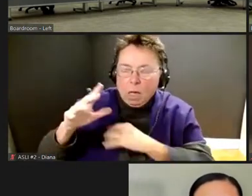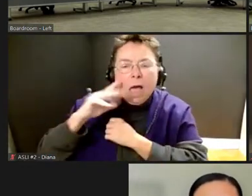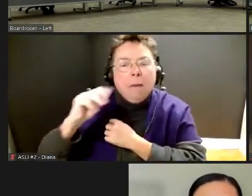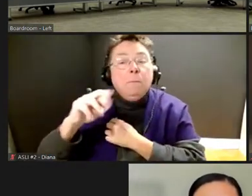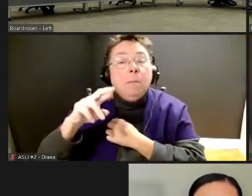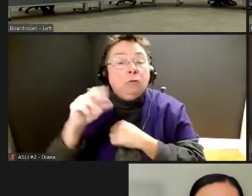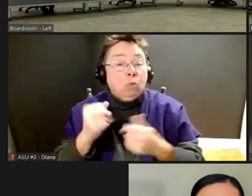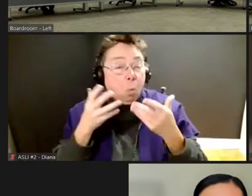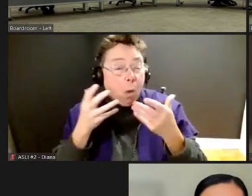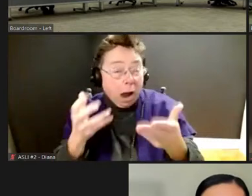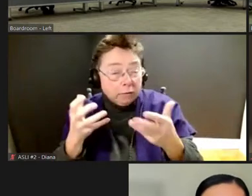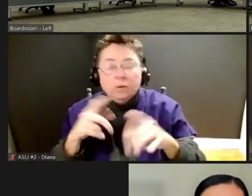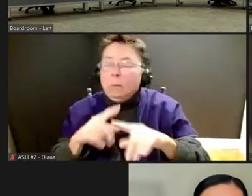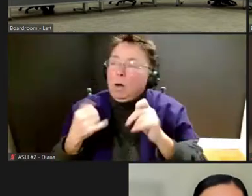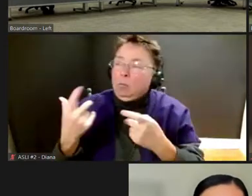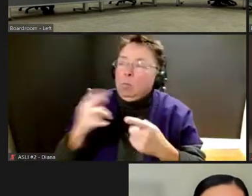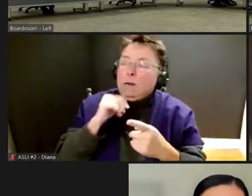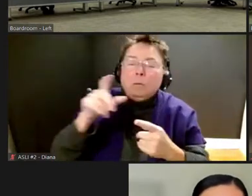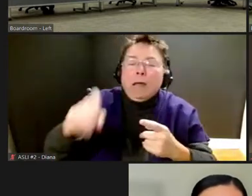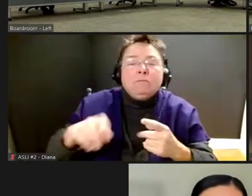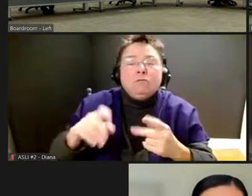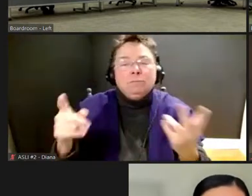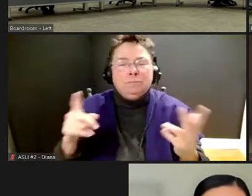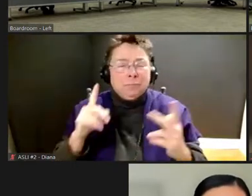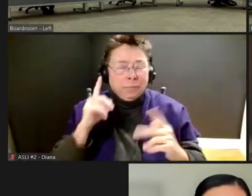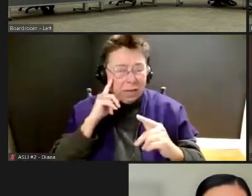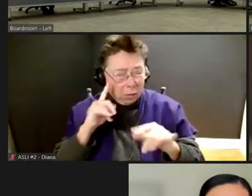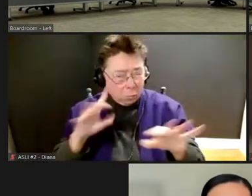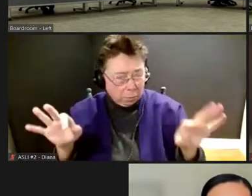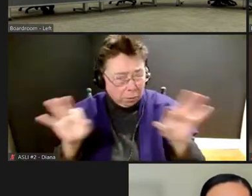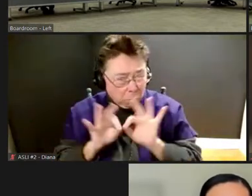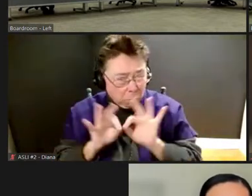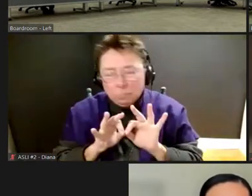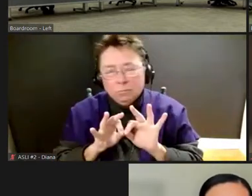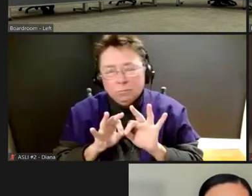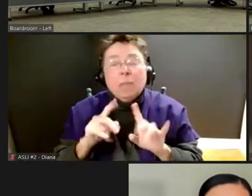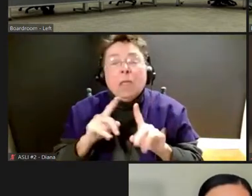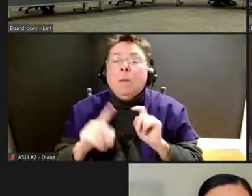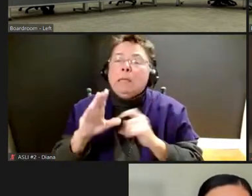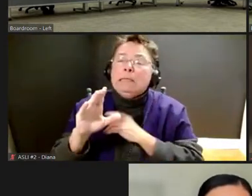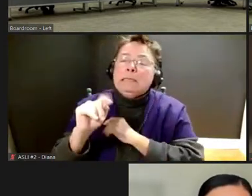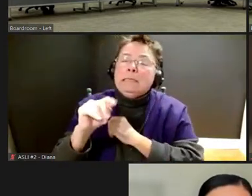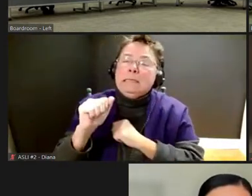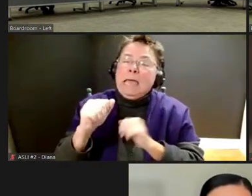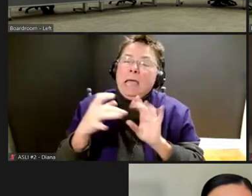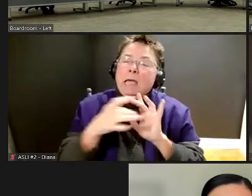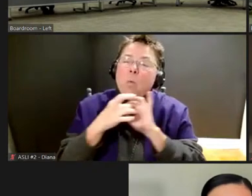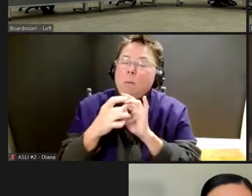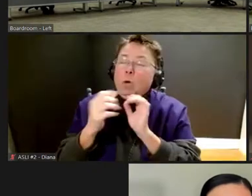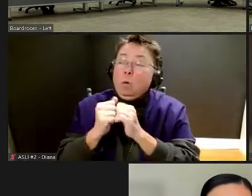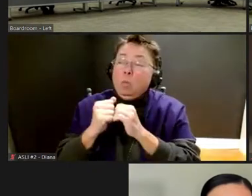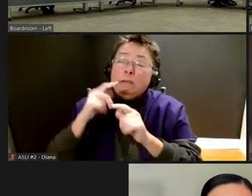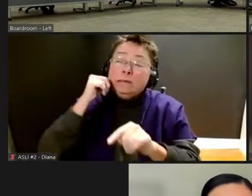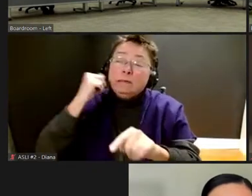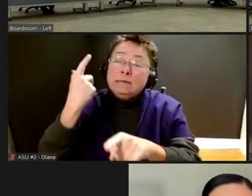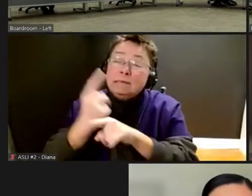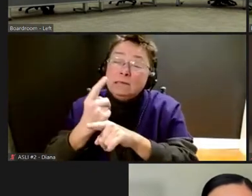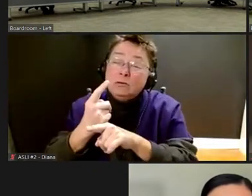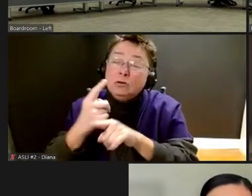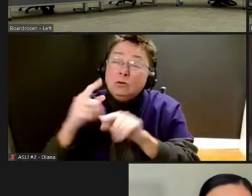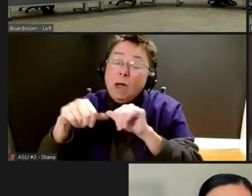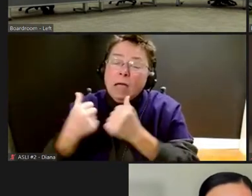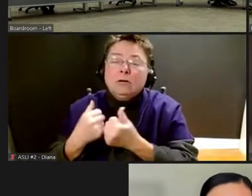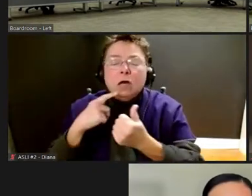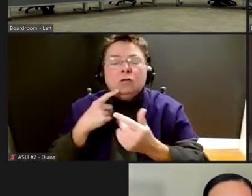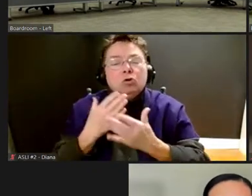IGA. These are not anticipated to be significant, but CTA cooperation with our sister agency is a good example of regional